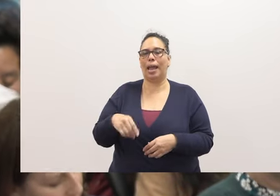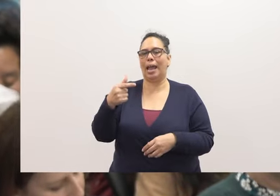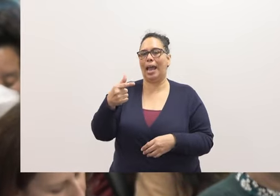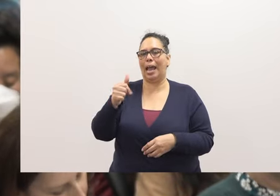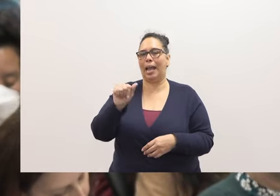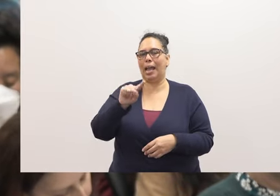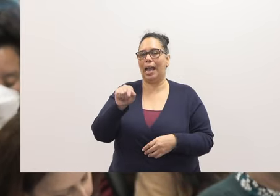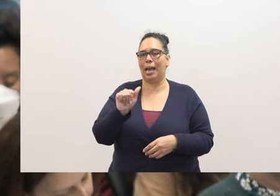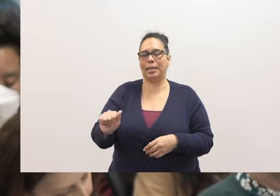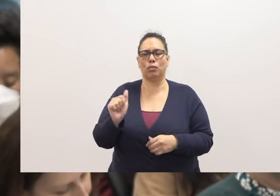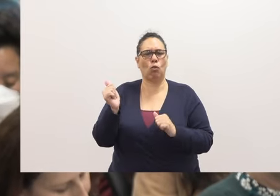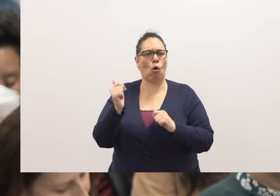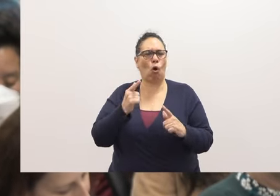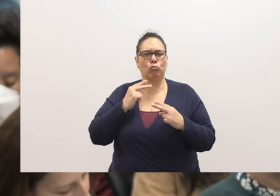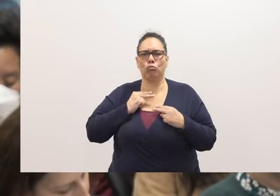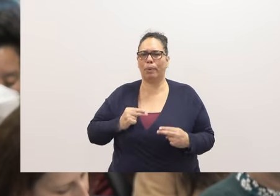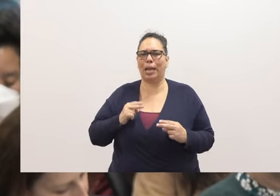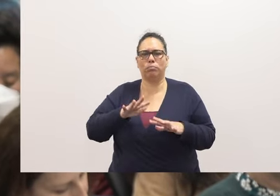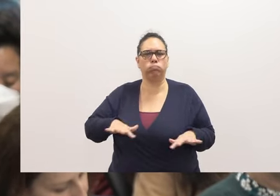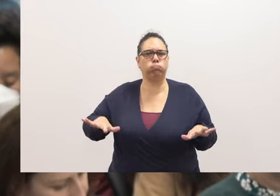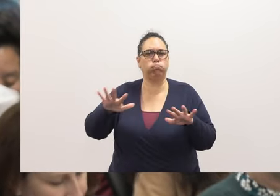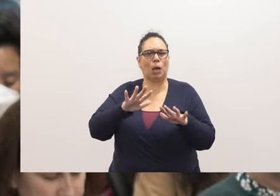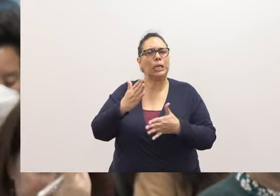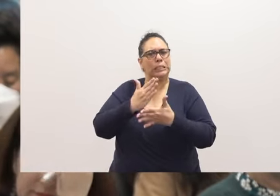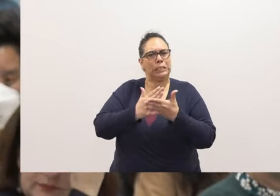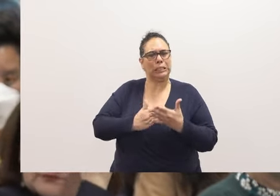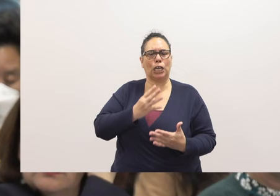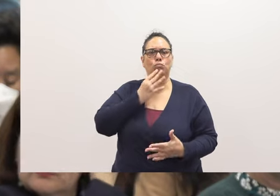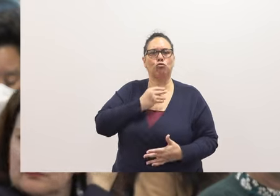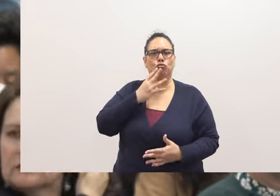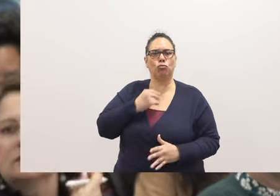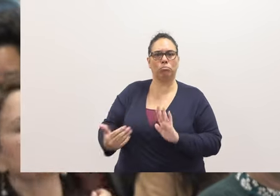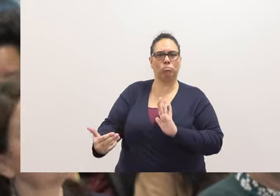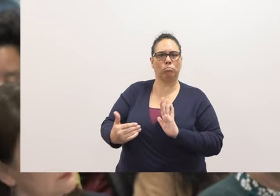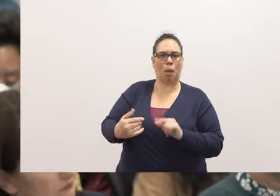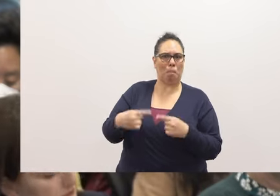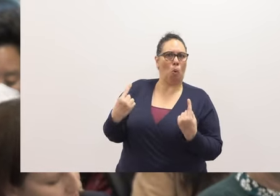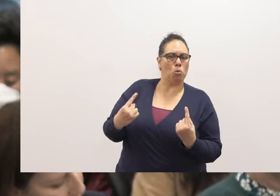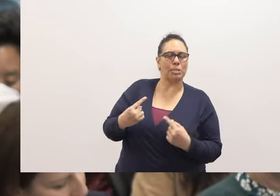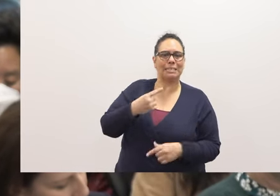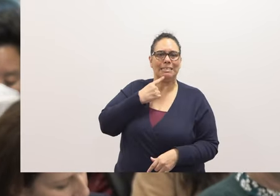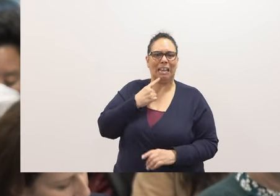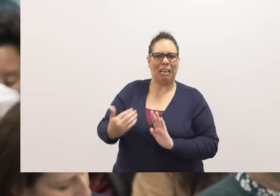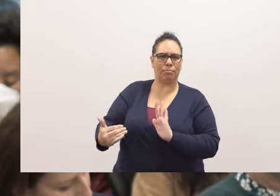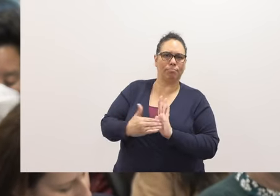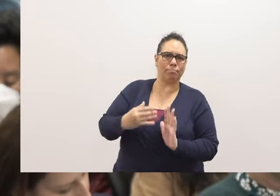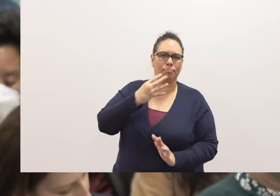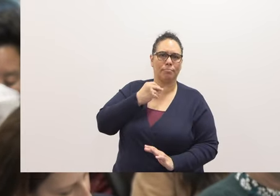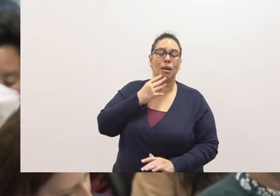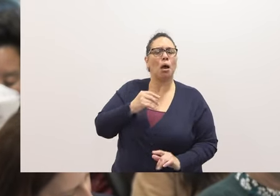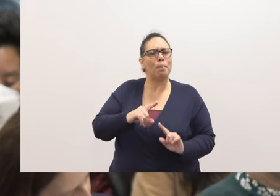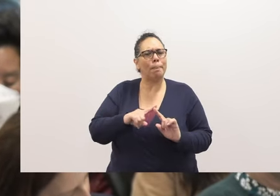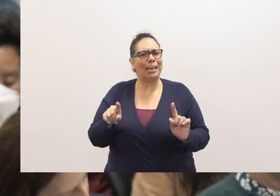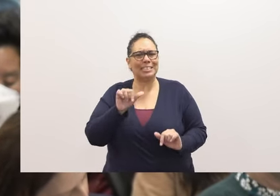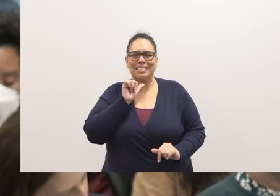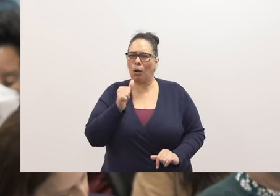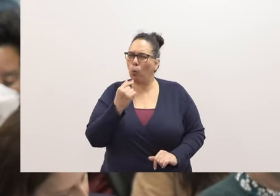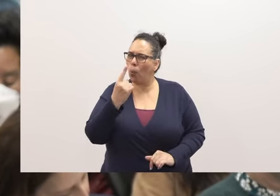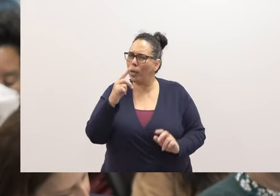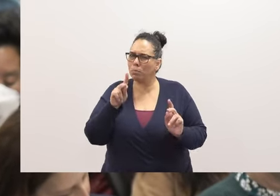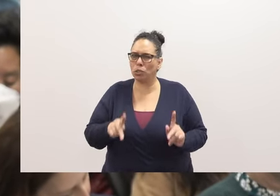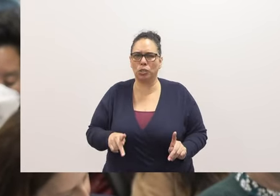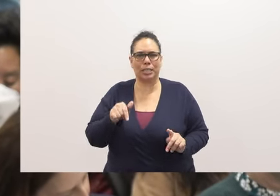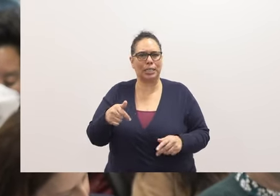humanity. Some Jews oppose this and call it anti-Semitic, but there is not a single person in this room or